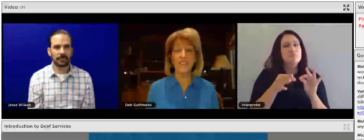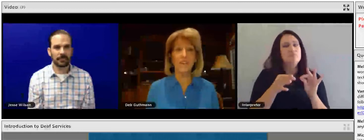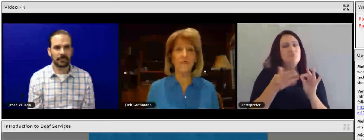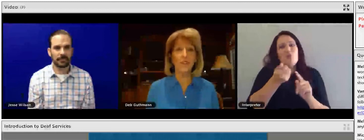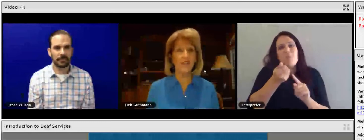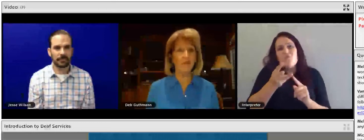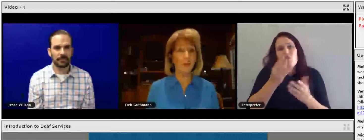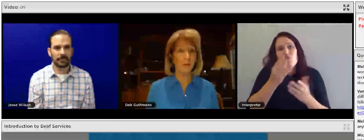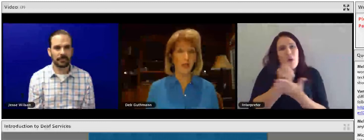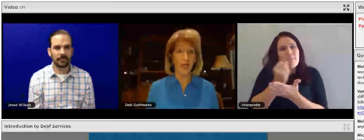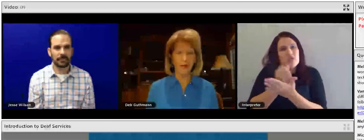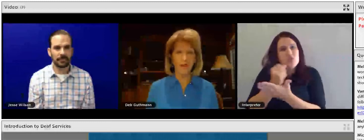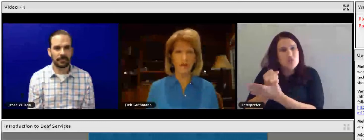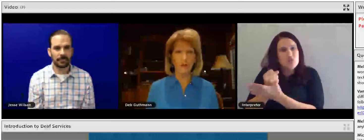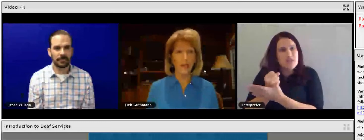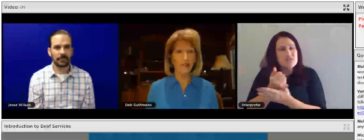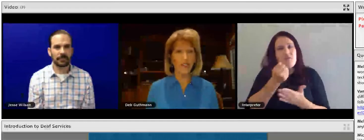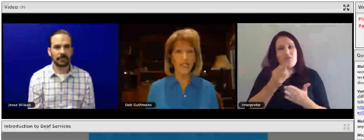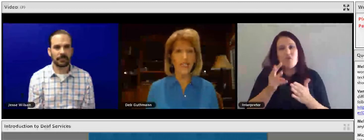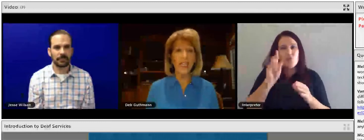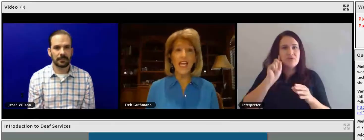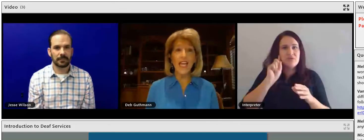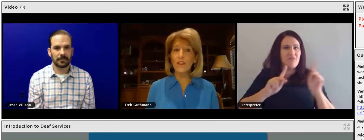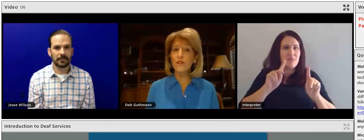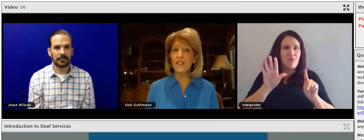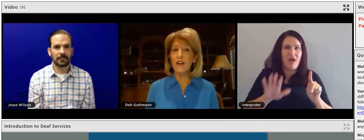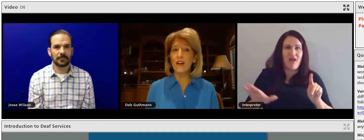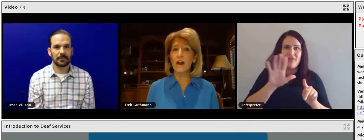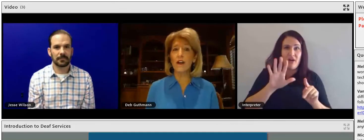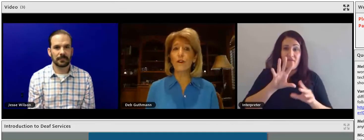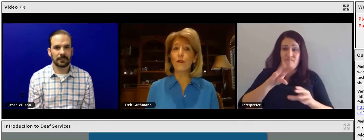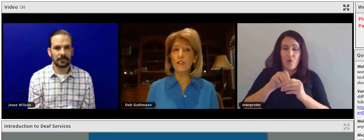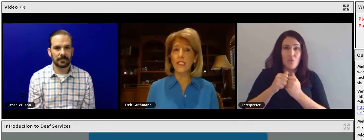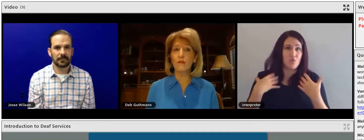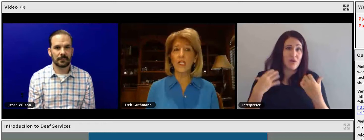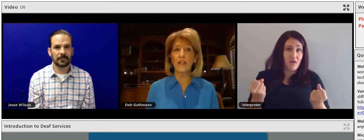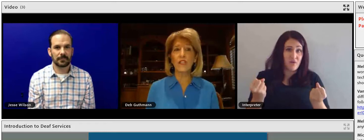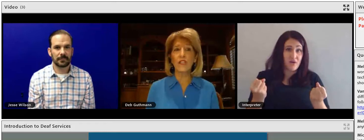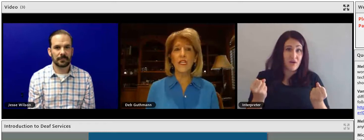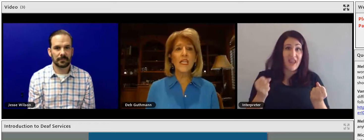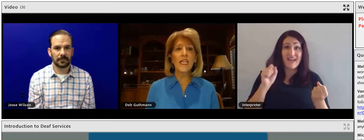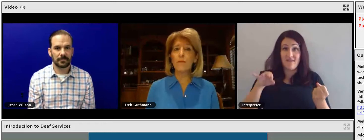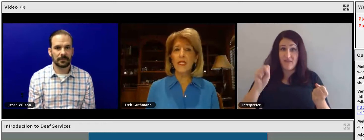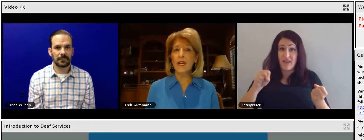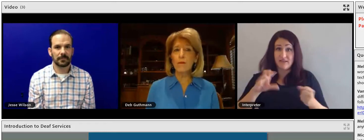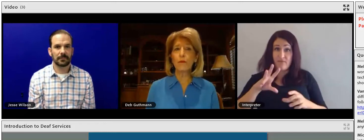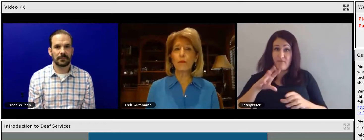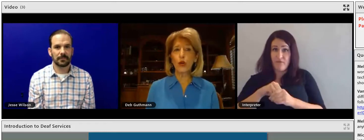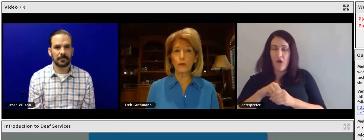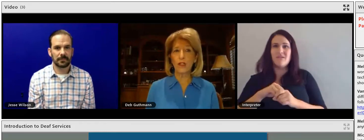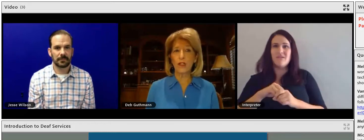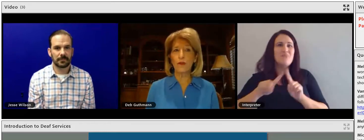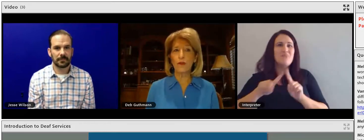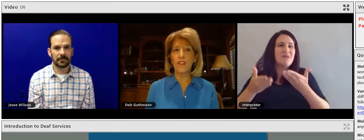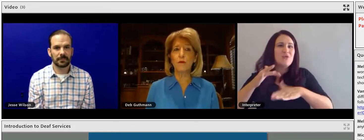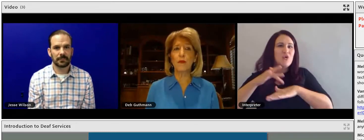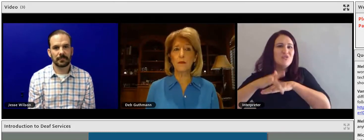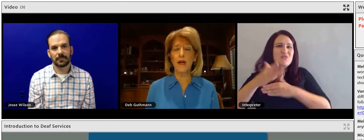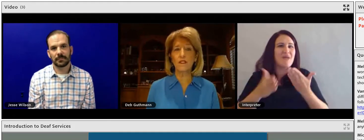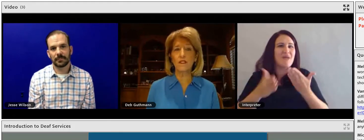few opportunities and few deaf people out there in recovery, and those that are early in recovery, it may not